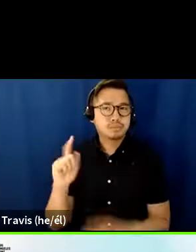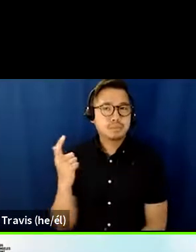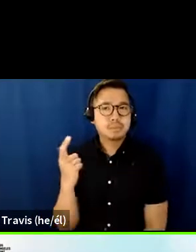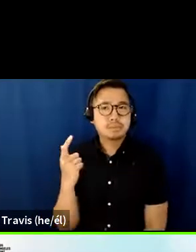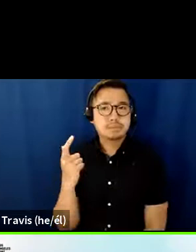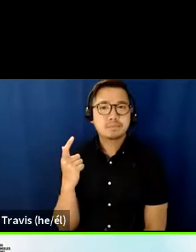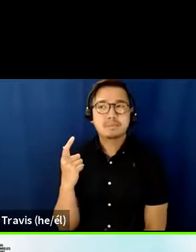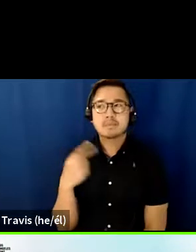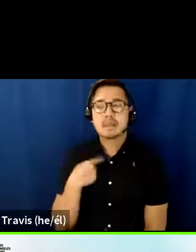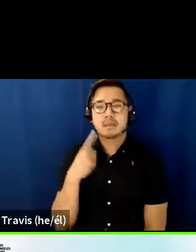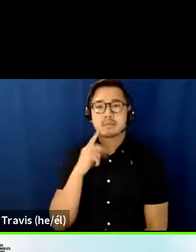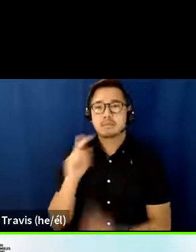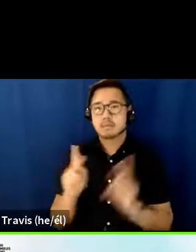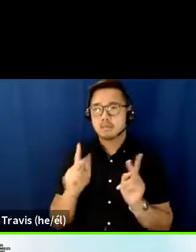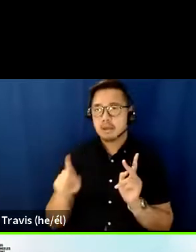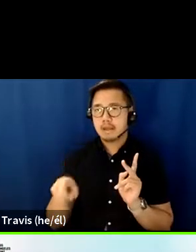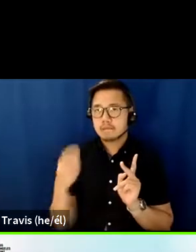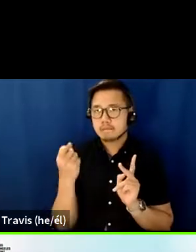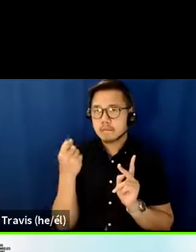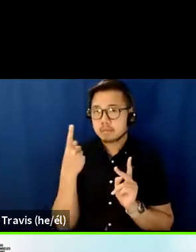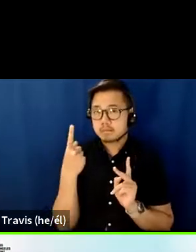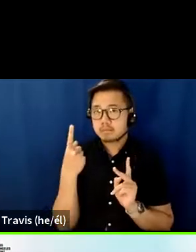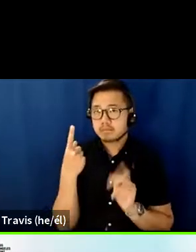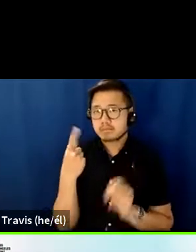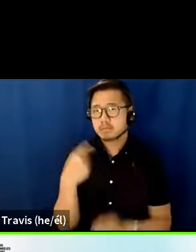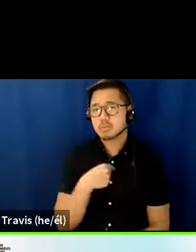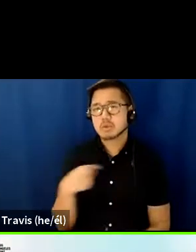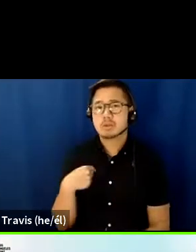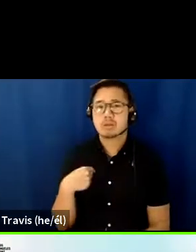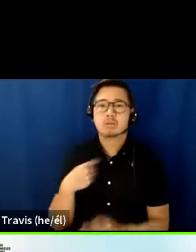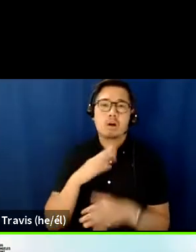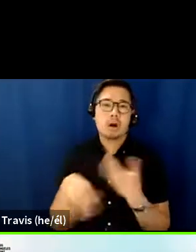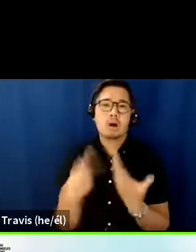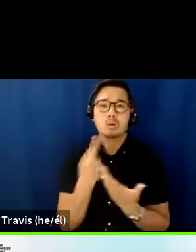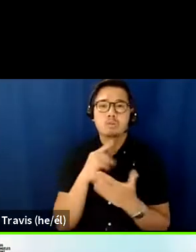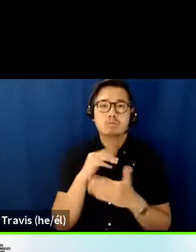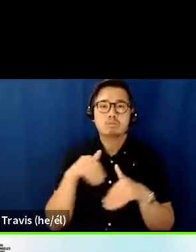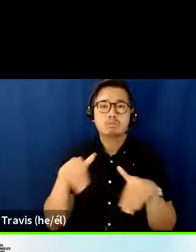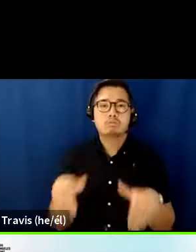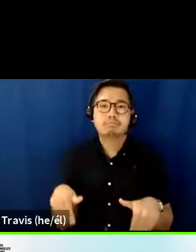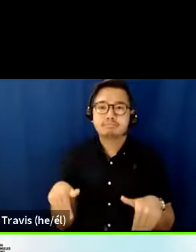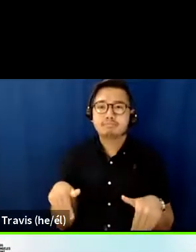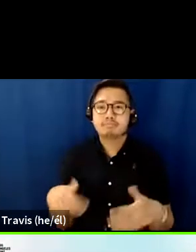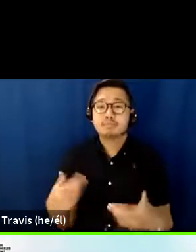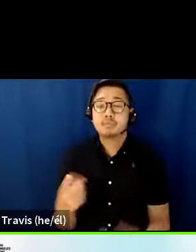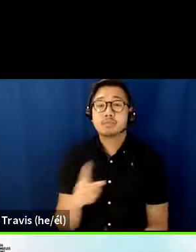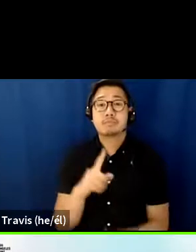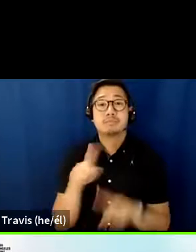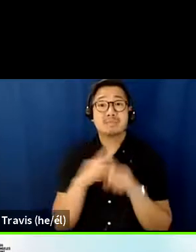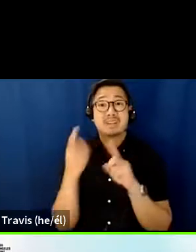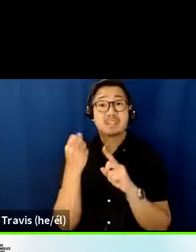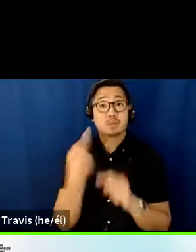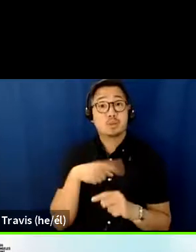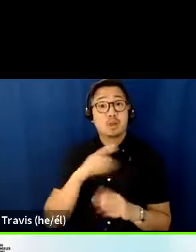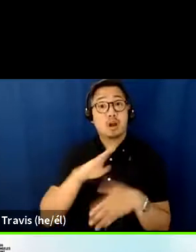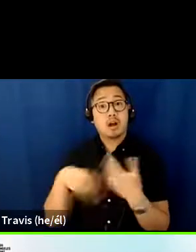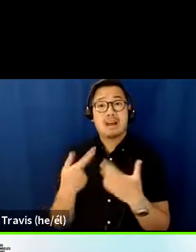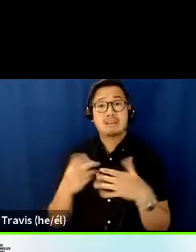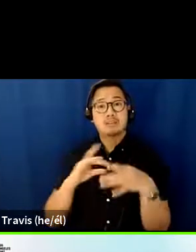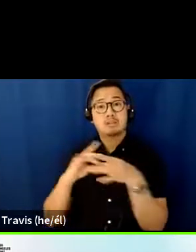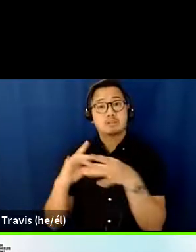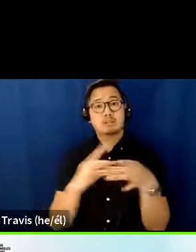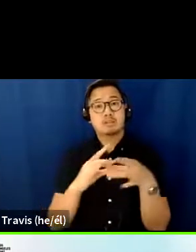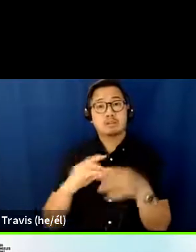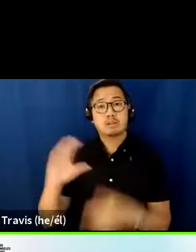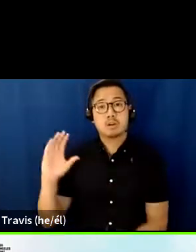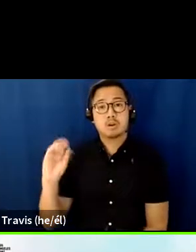that folks need to understand that we all have different truths, and they can all coexist at the same time. That doesn't make